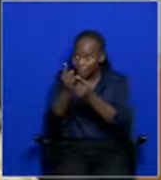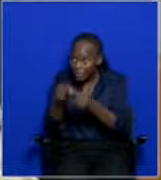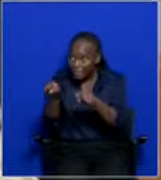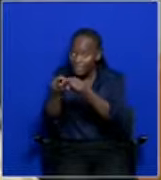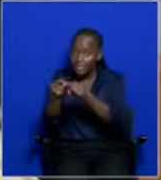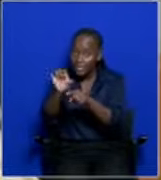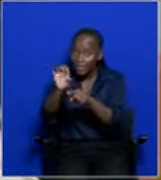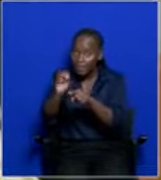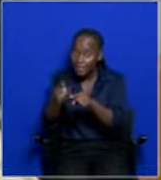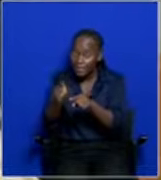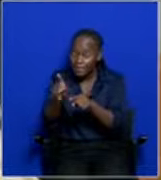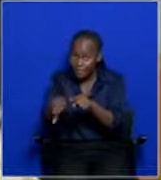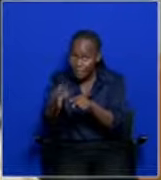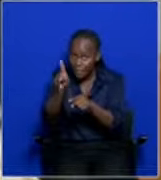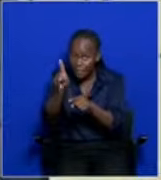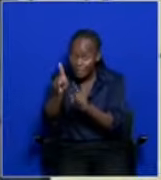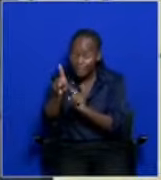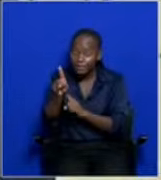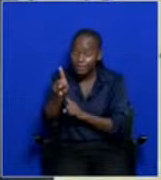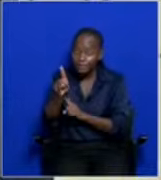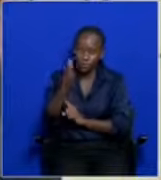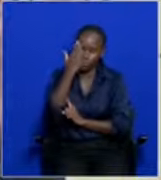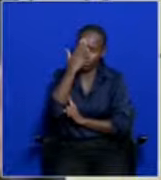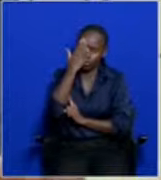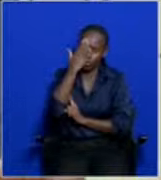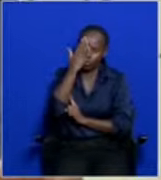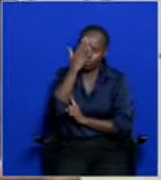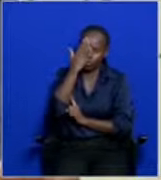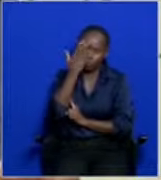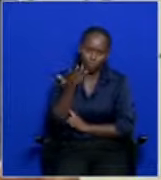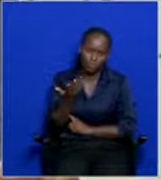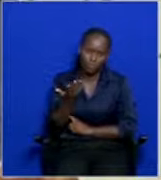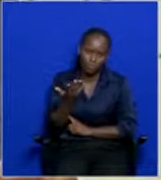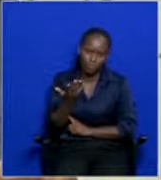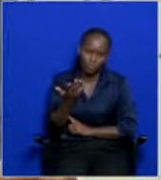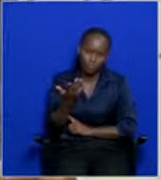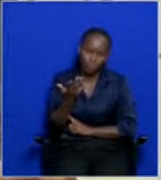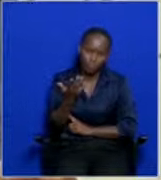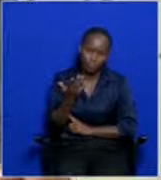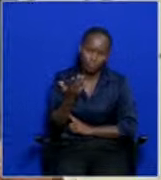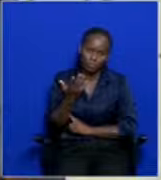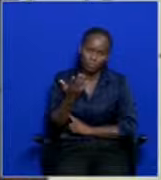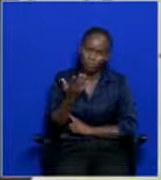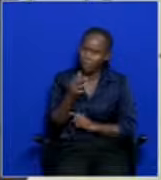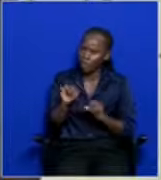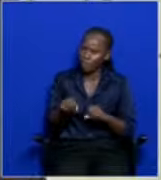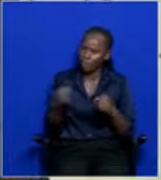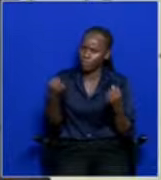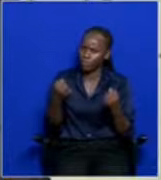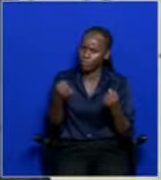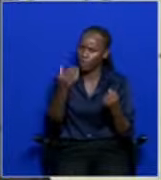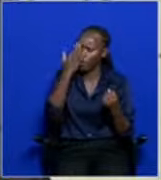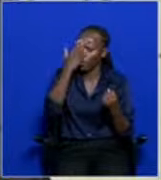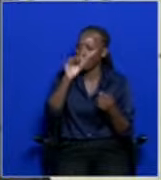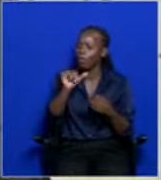no way that they only knew when the civil litigation came.